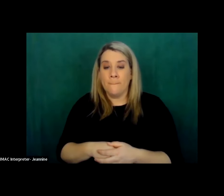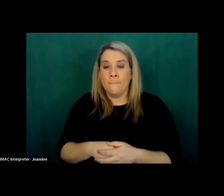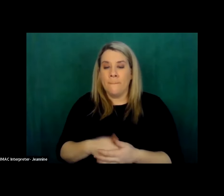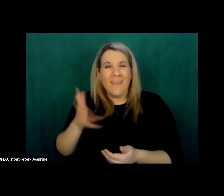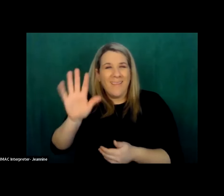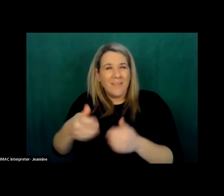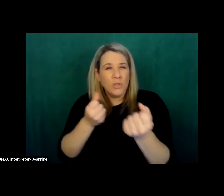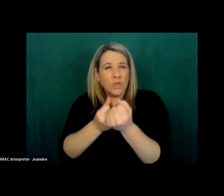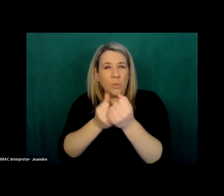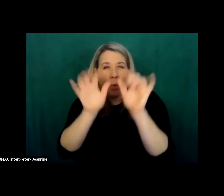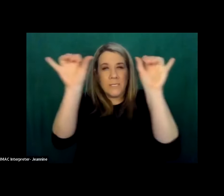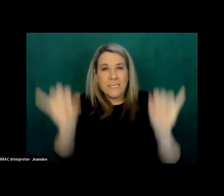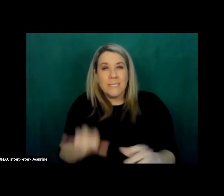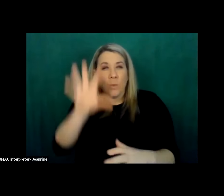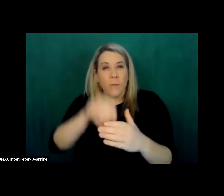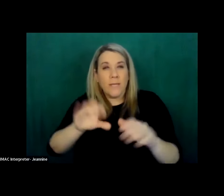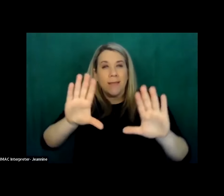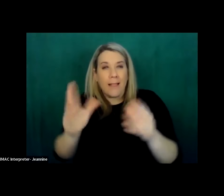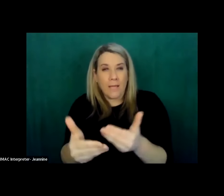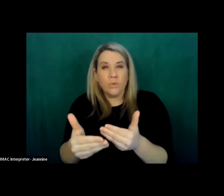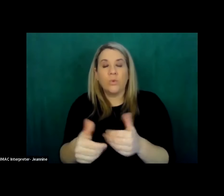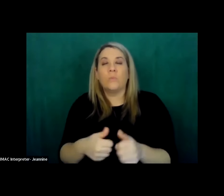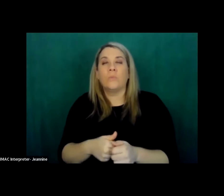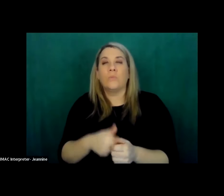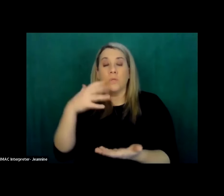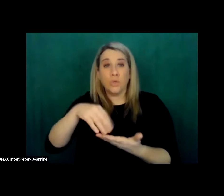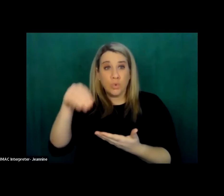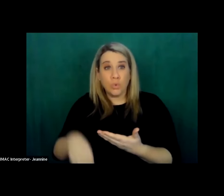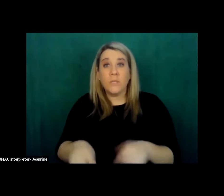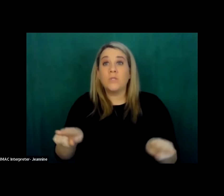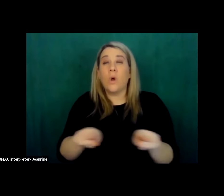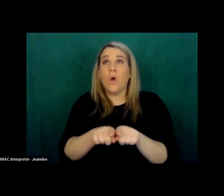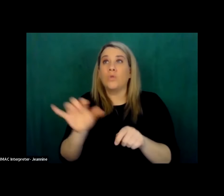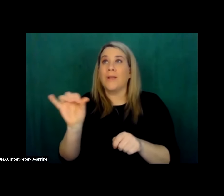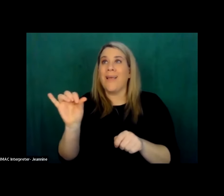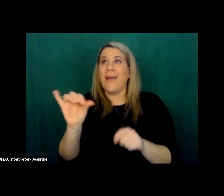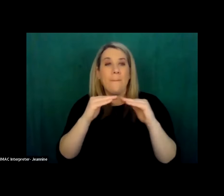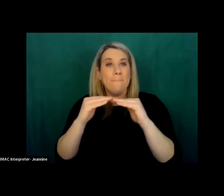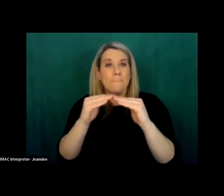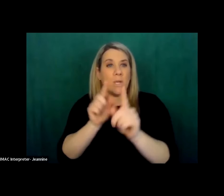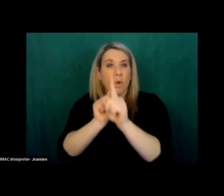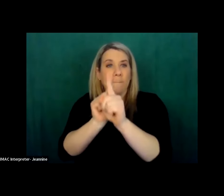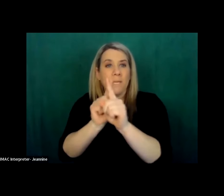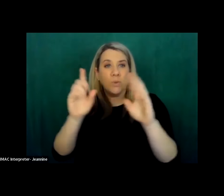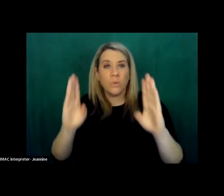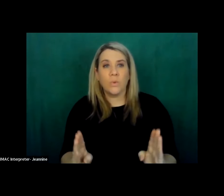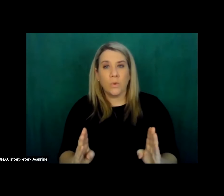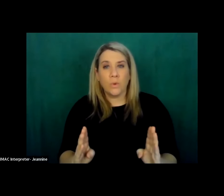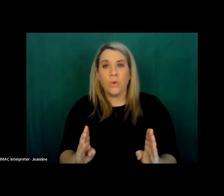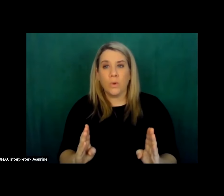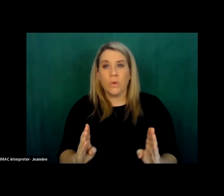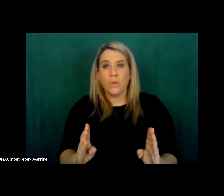system within the classroom itself. The student also serves as kind of a peer mentor in a way.